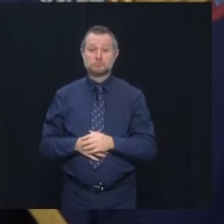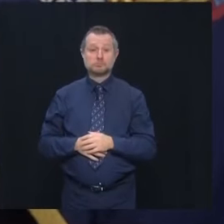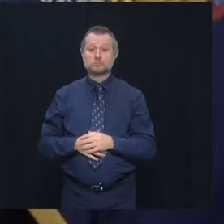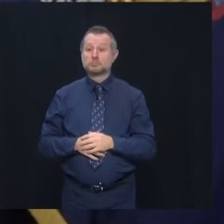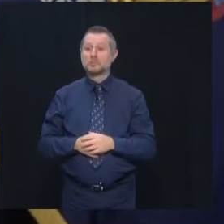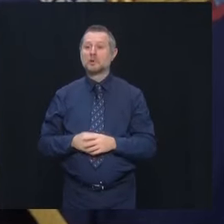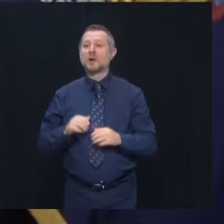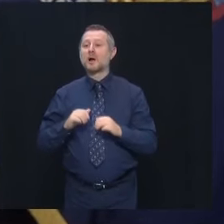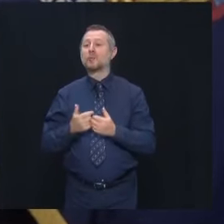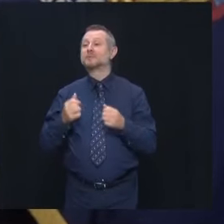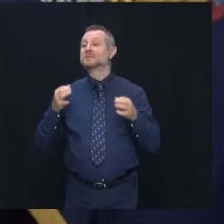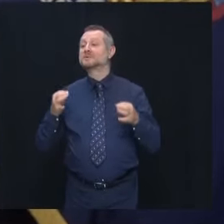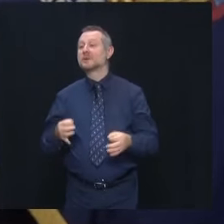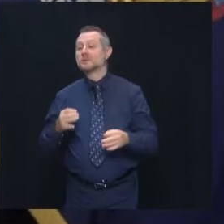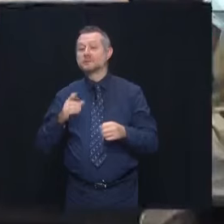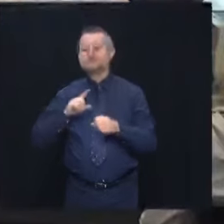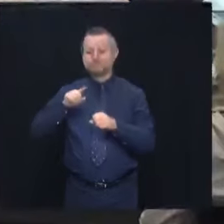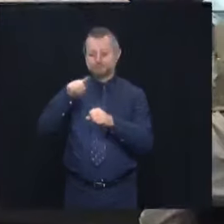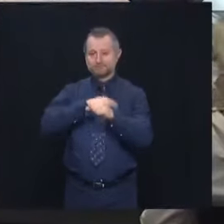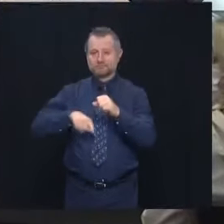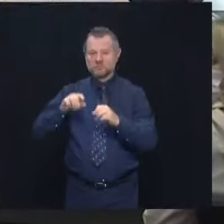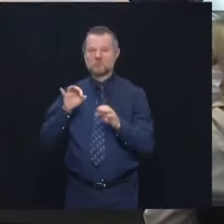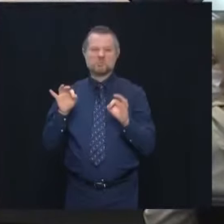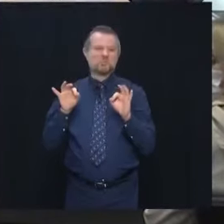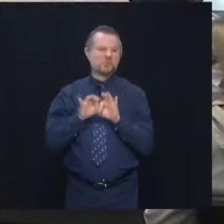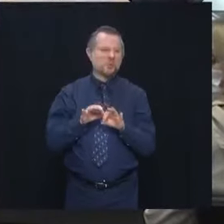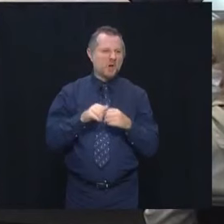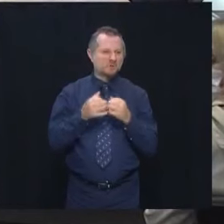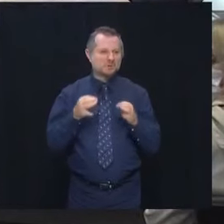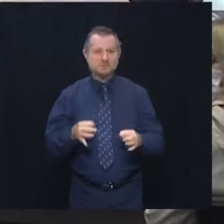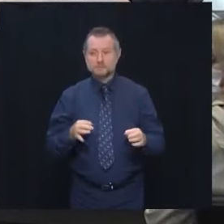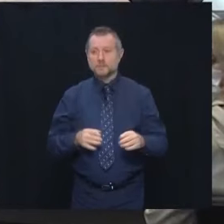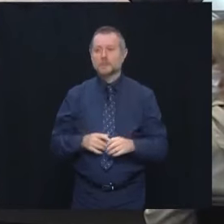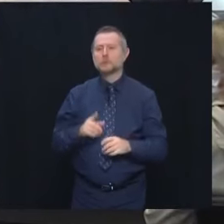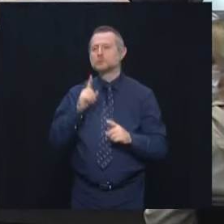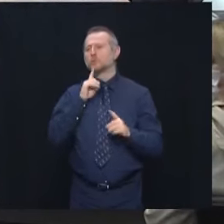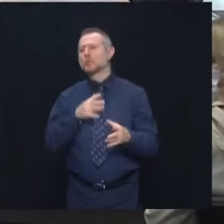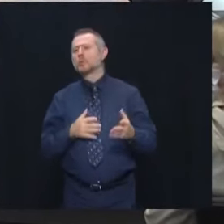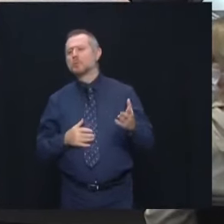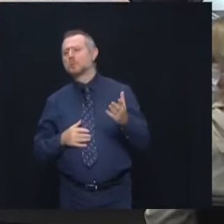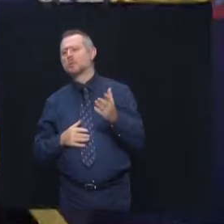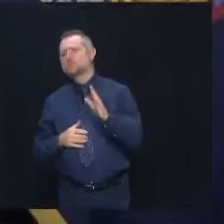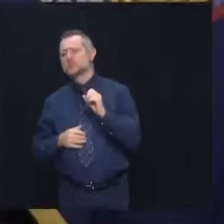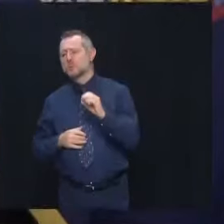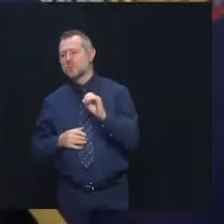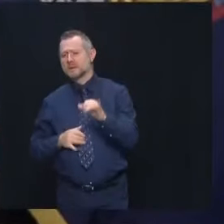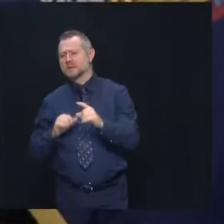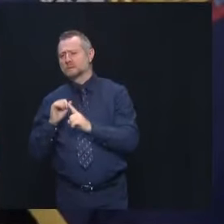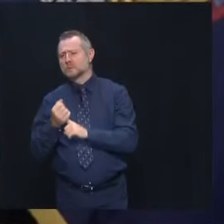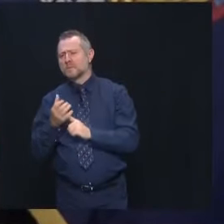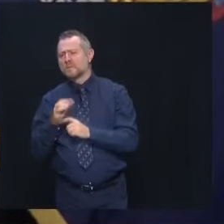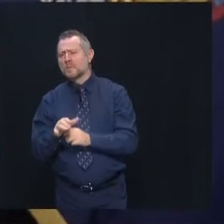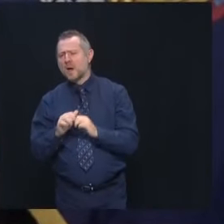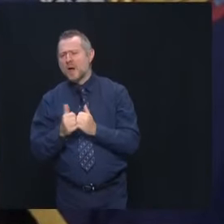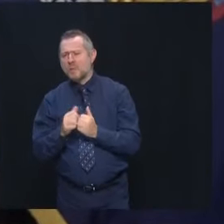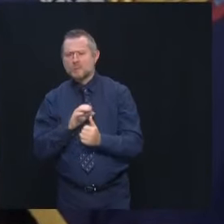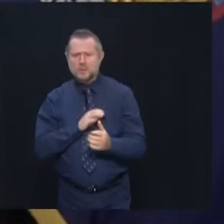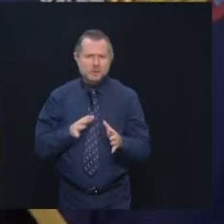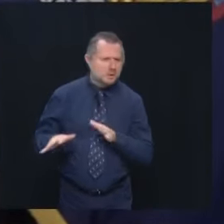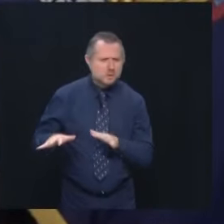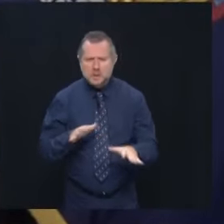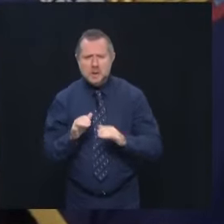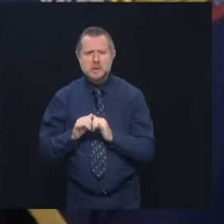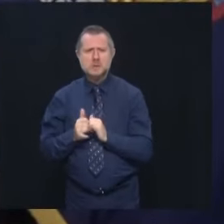draw those lines is very important. Enforcement look like them in that situation? No,